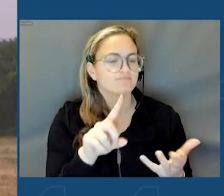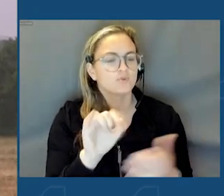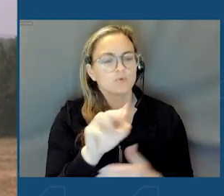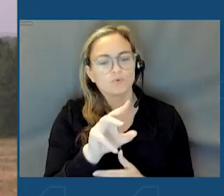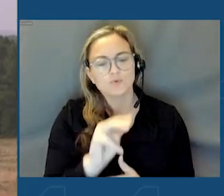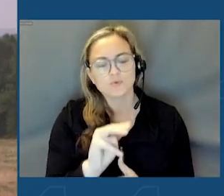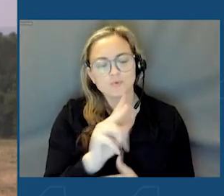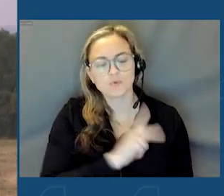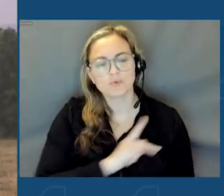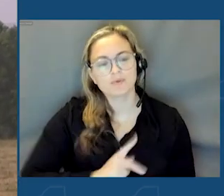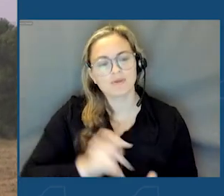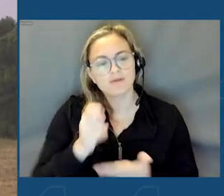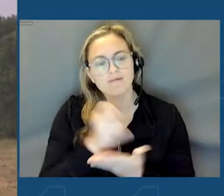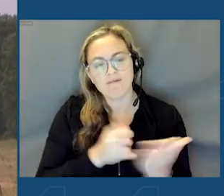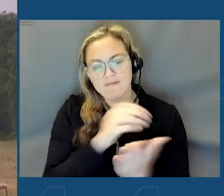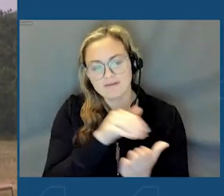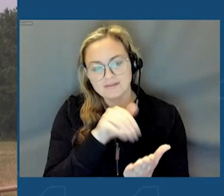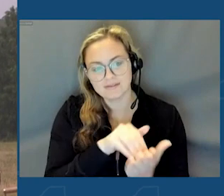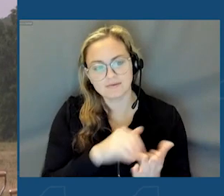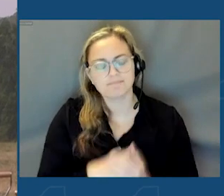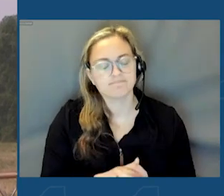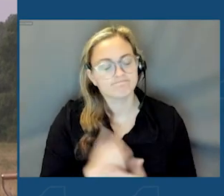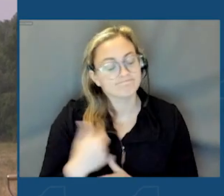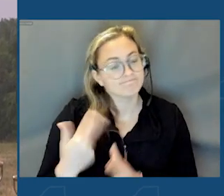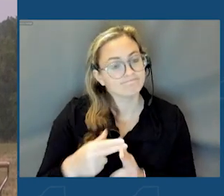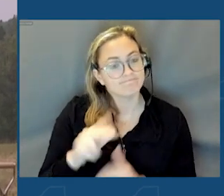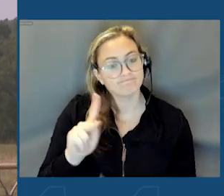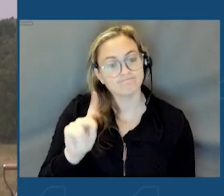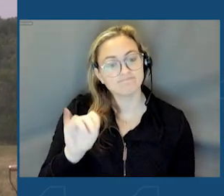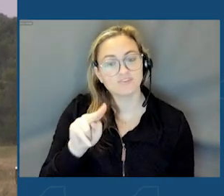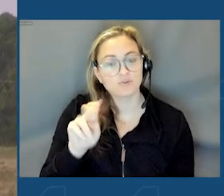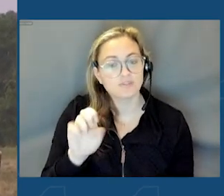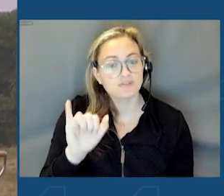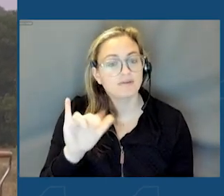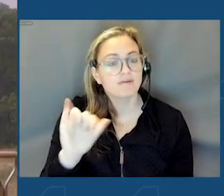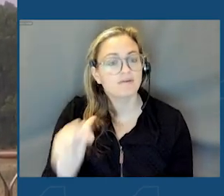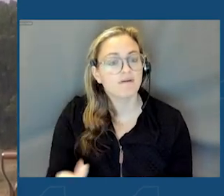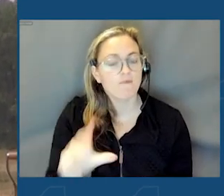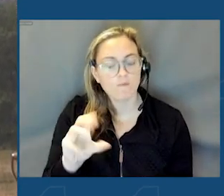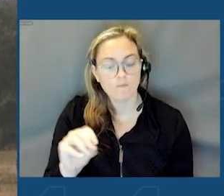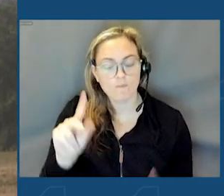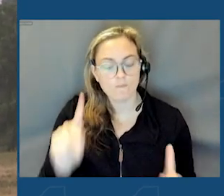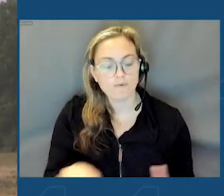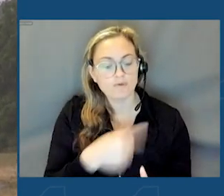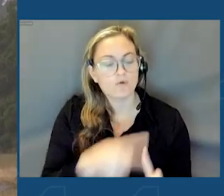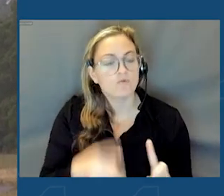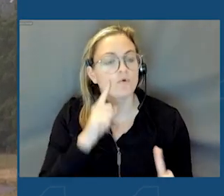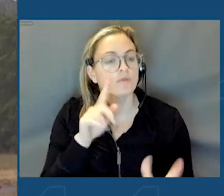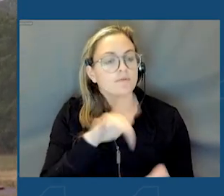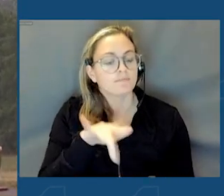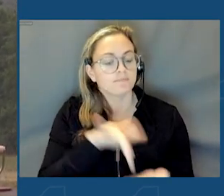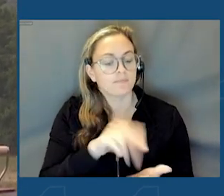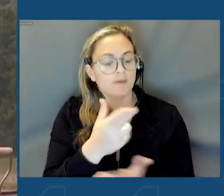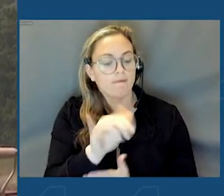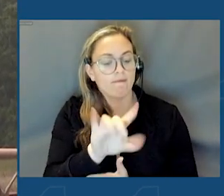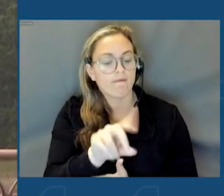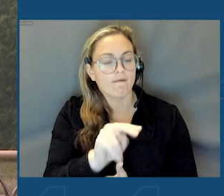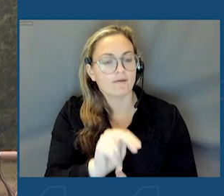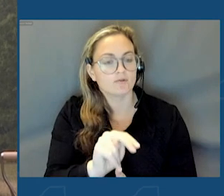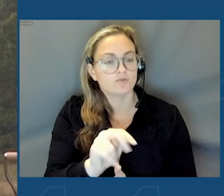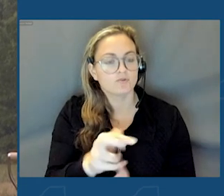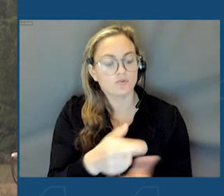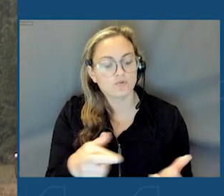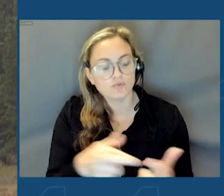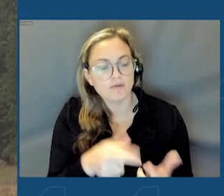Art Center. My name is Christine Young, and I am the co-chair of the Mid-Hudson Regional Economic Development